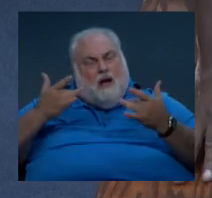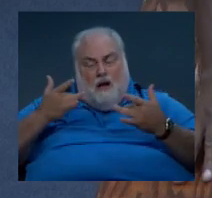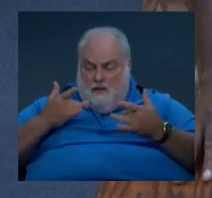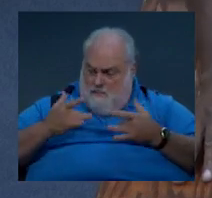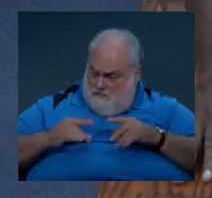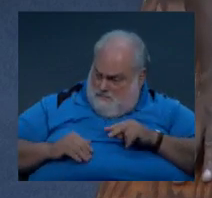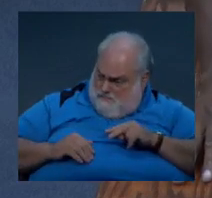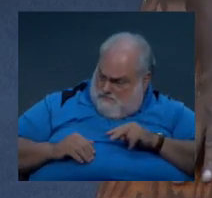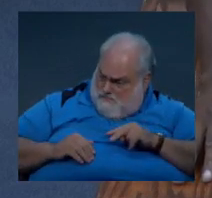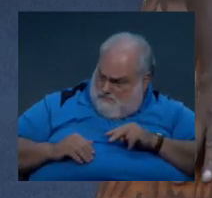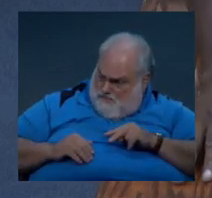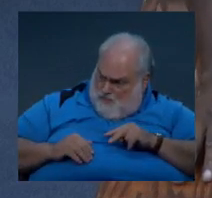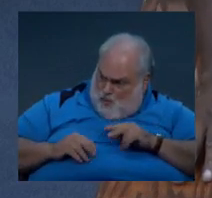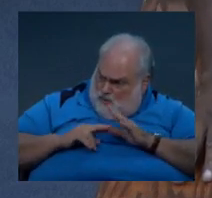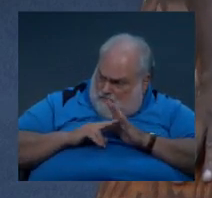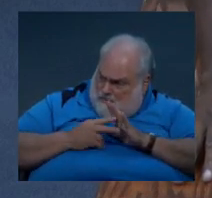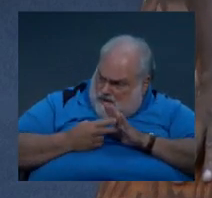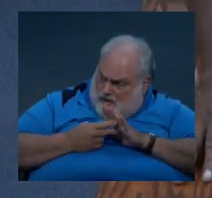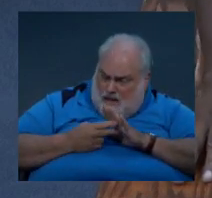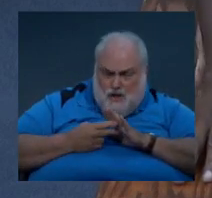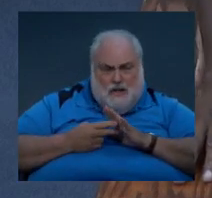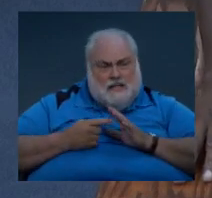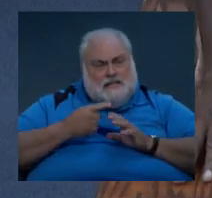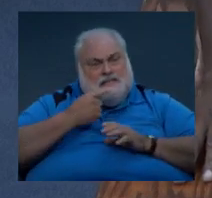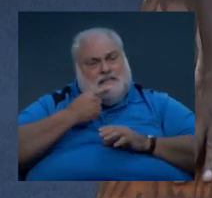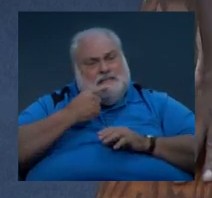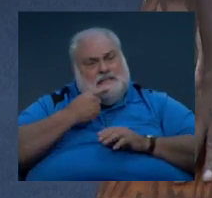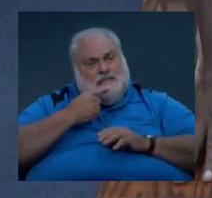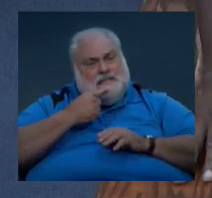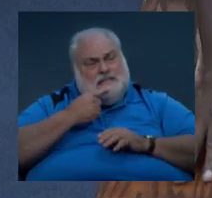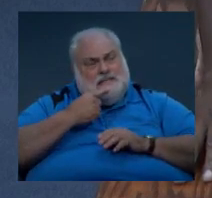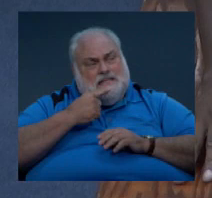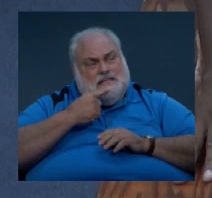I said, honey, well, what do you think is wrong with this neighborhood? She said,